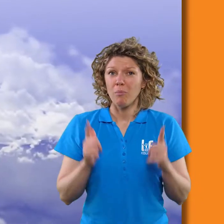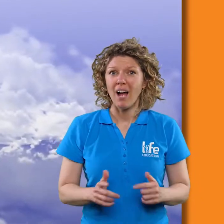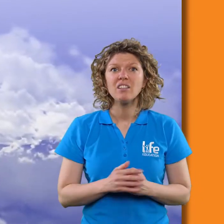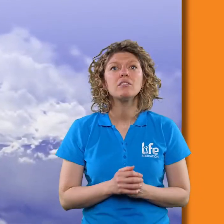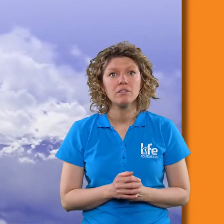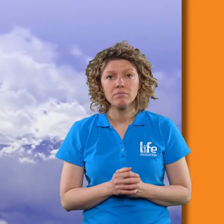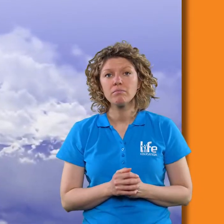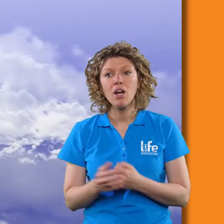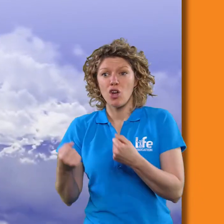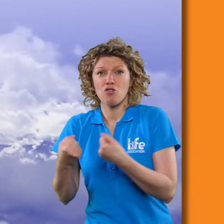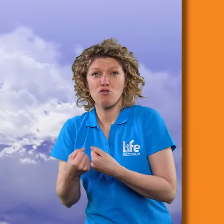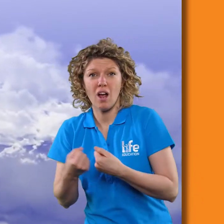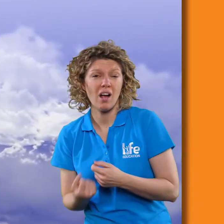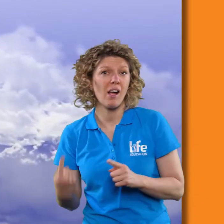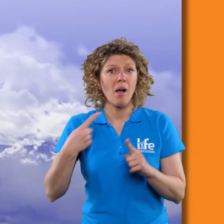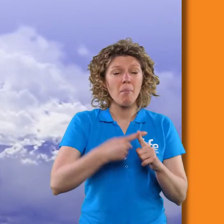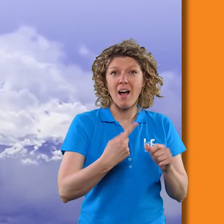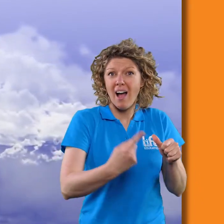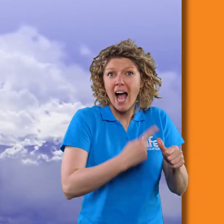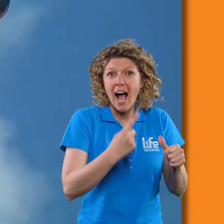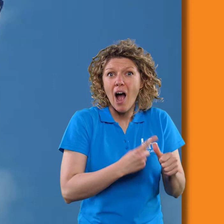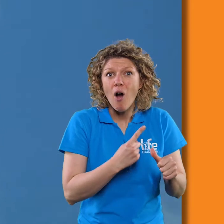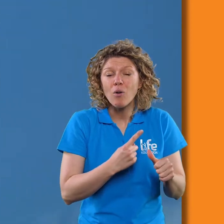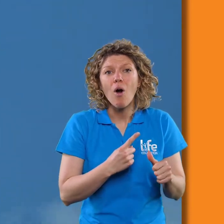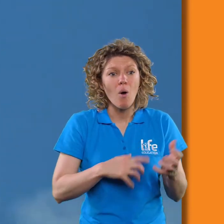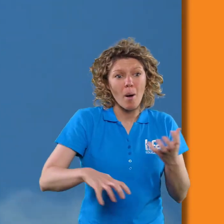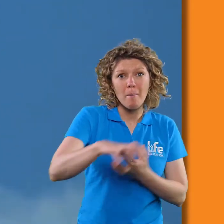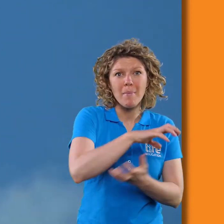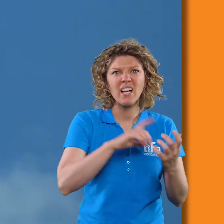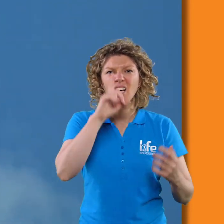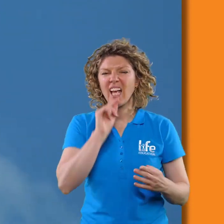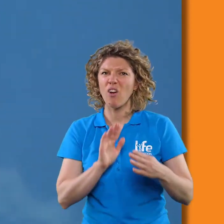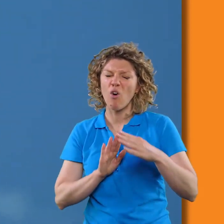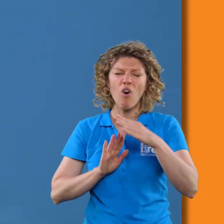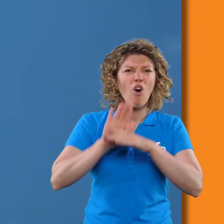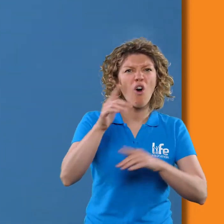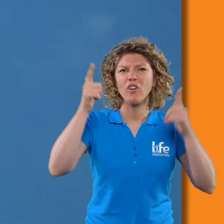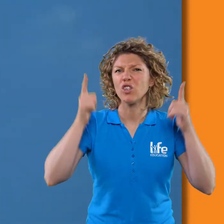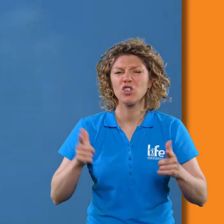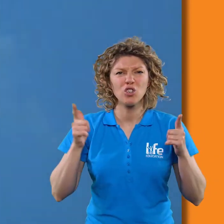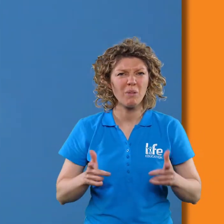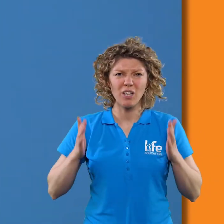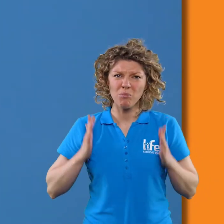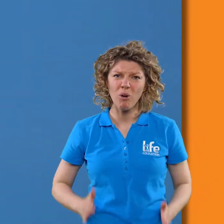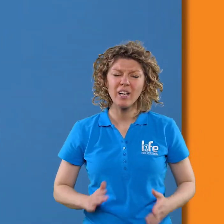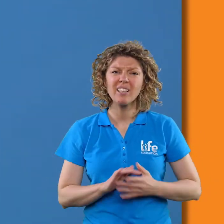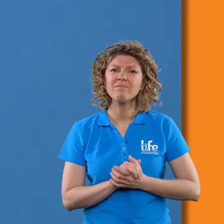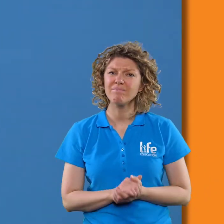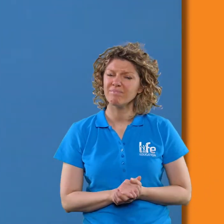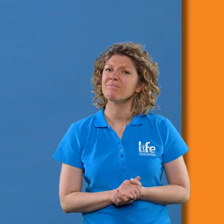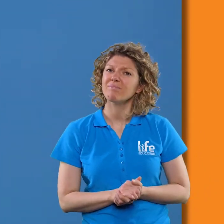drugs or alcohol, they may be likely to overdose. After being high from stimulants,